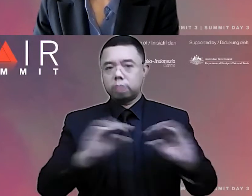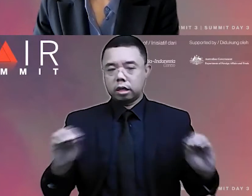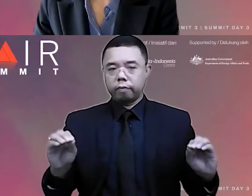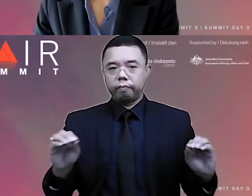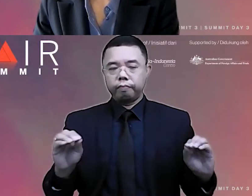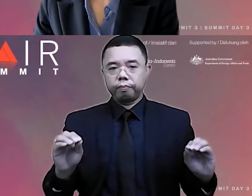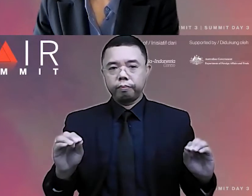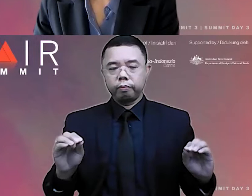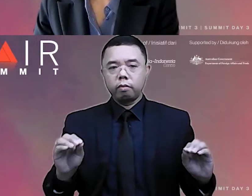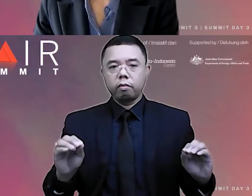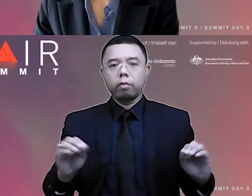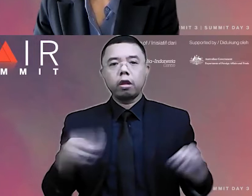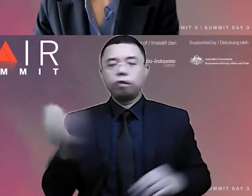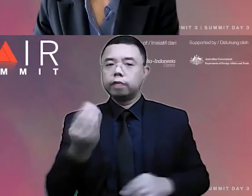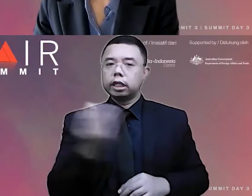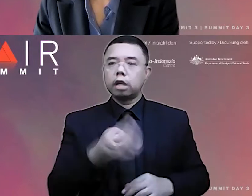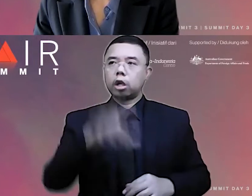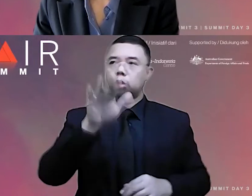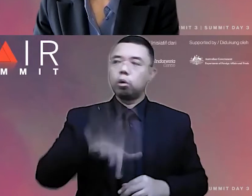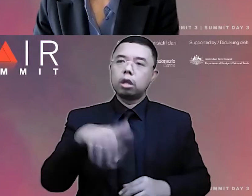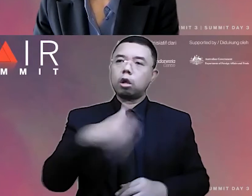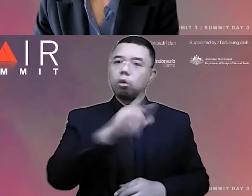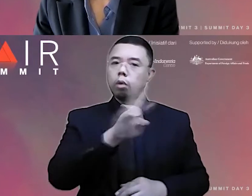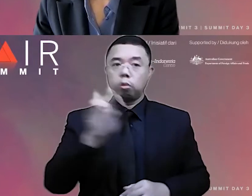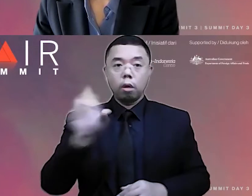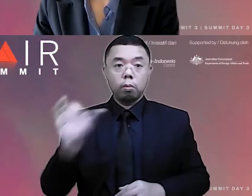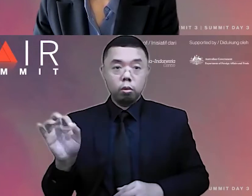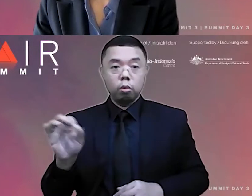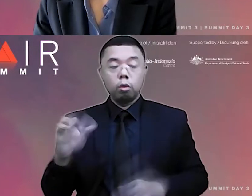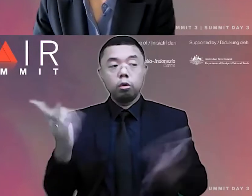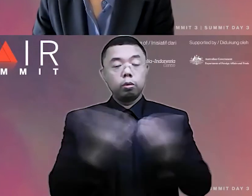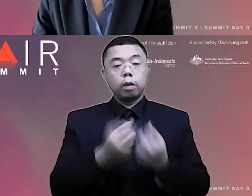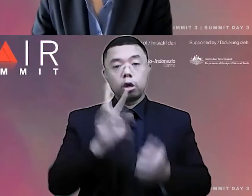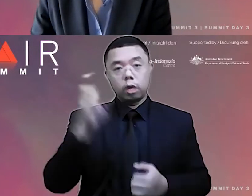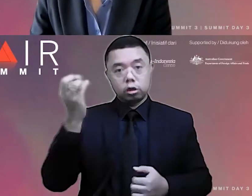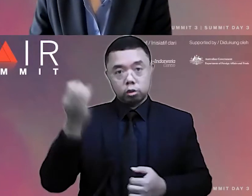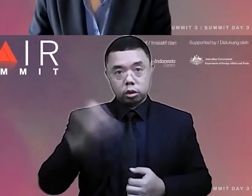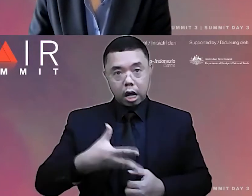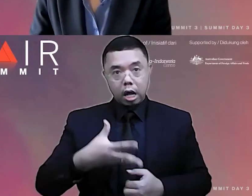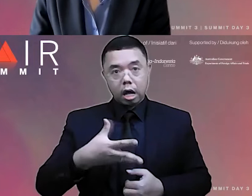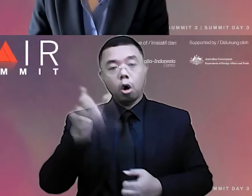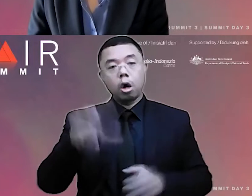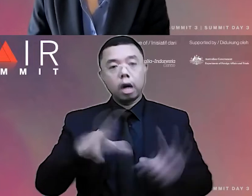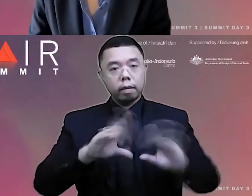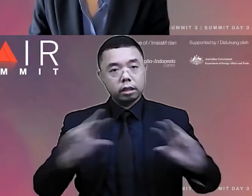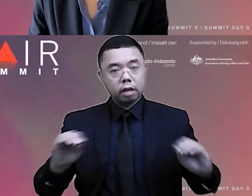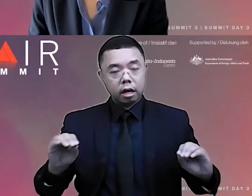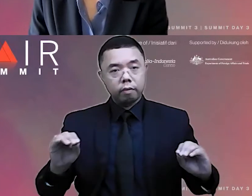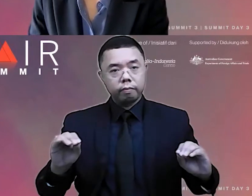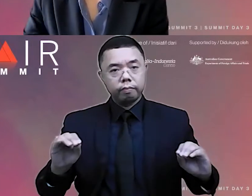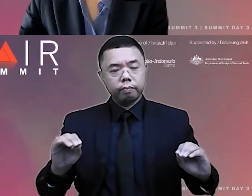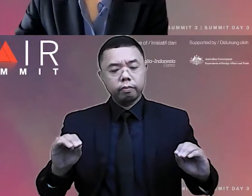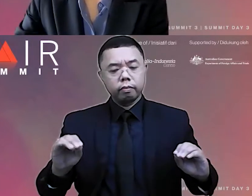2020 by 2 million jobs, and it's getting recover in 2020